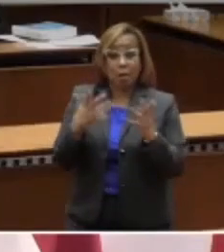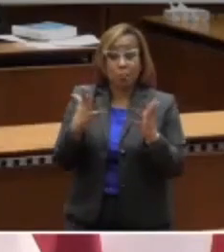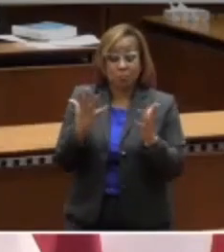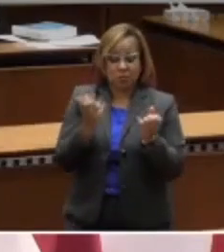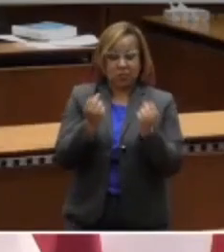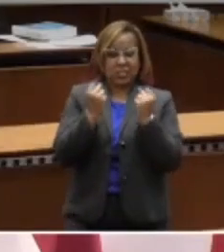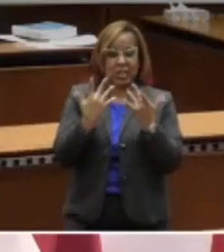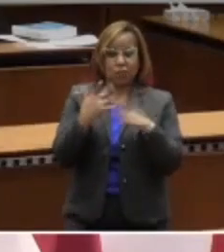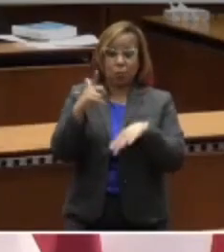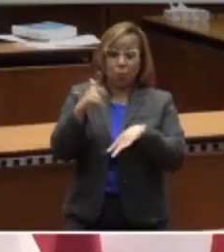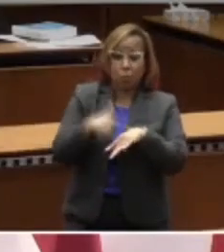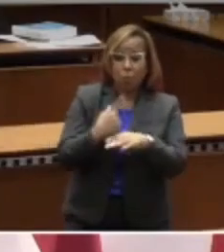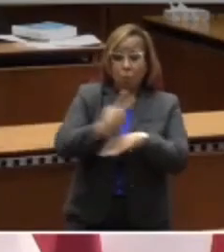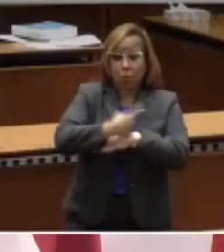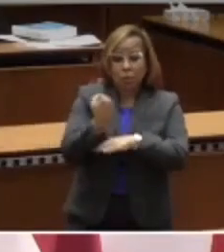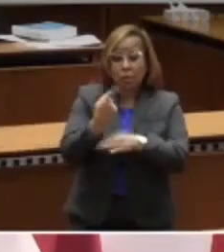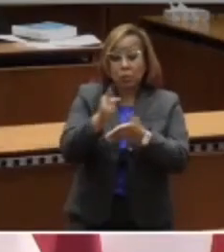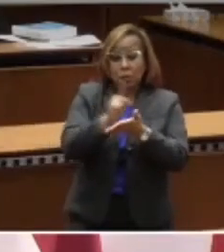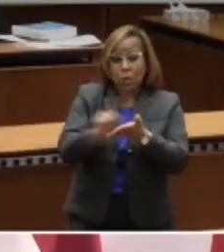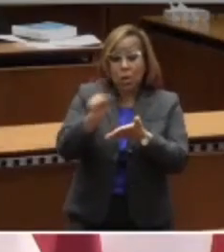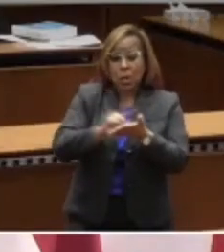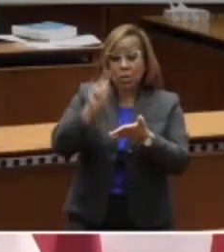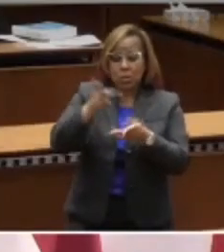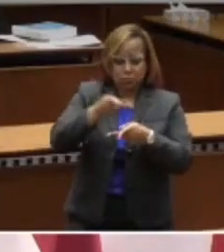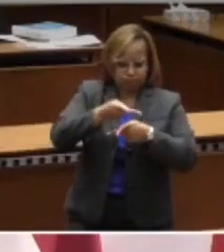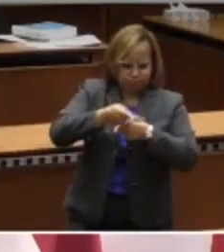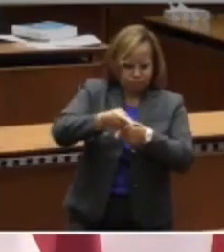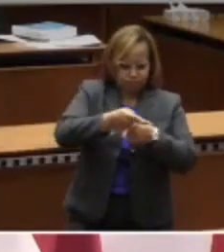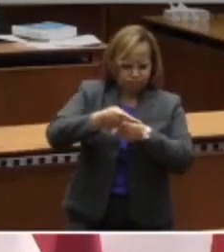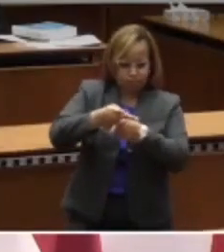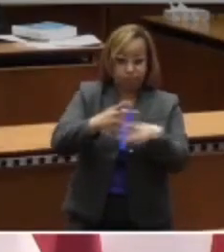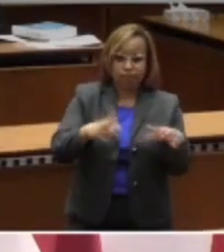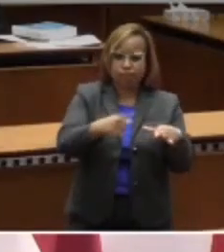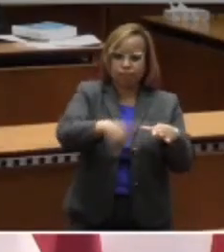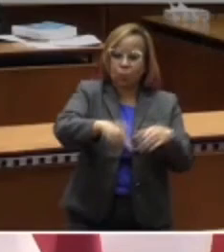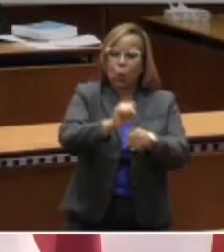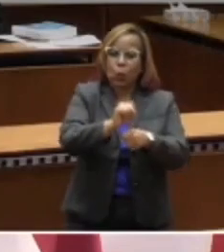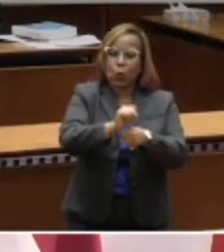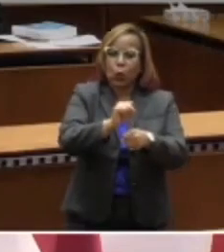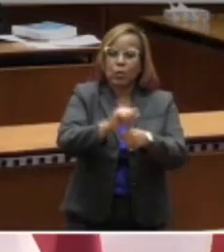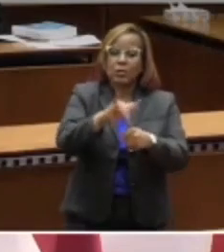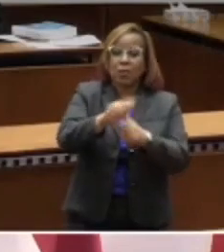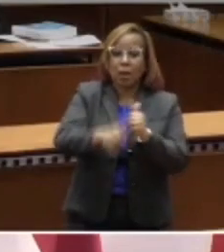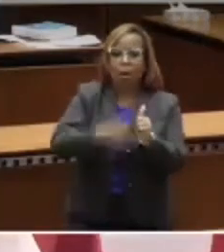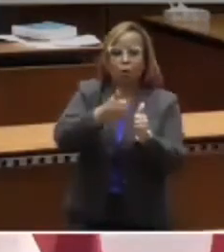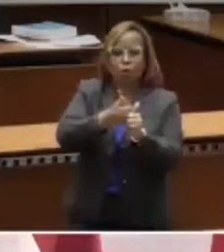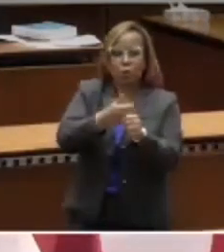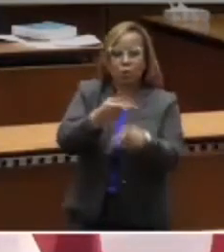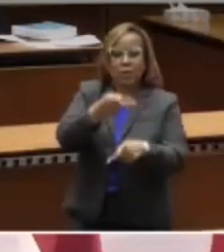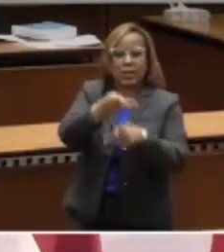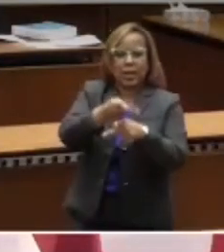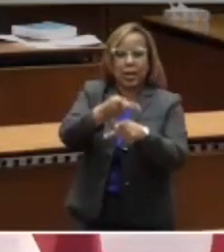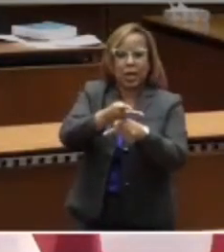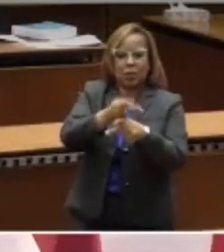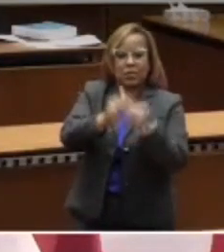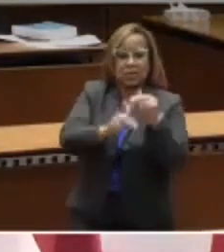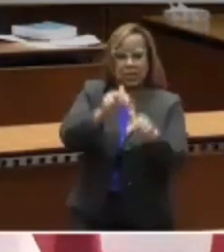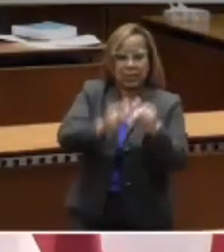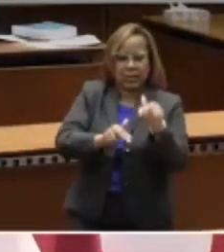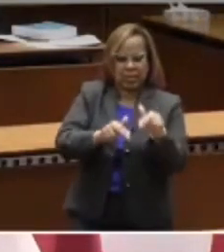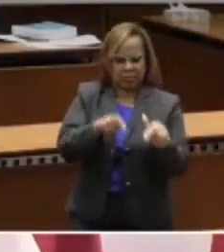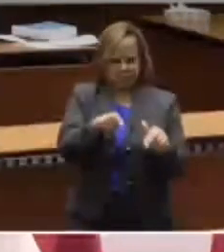long days and weeks, he oversaw hundreds of workers at the alternative care facility that took